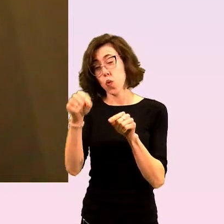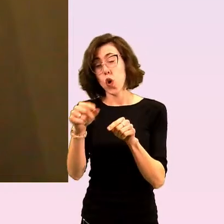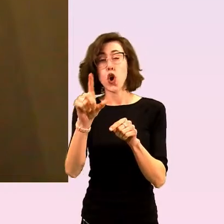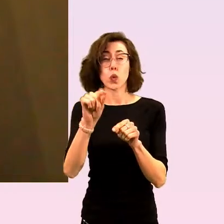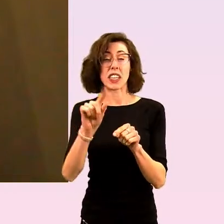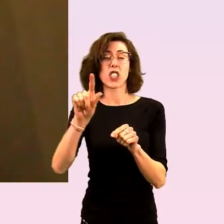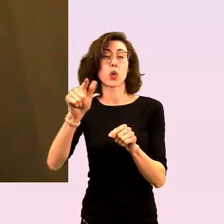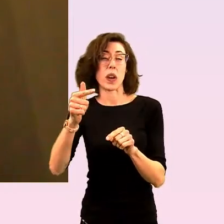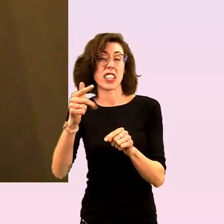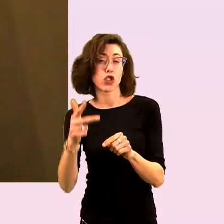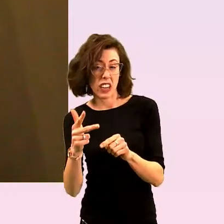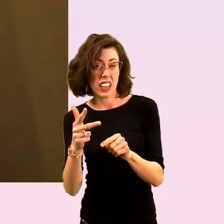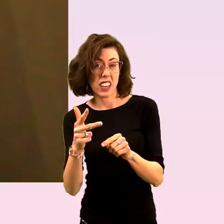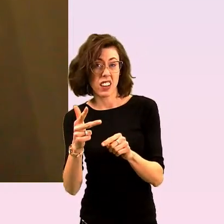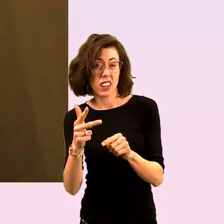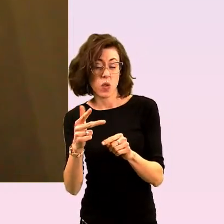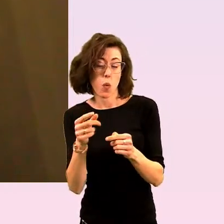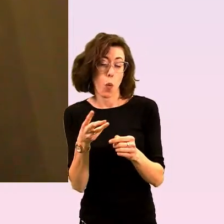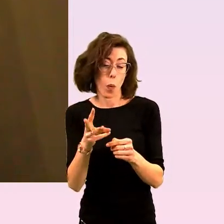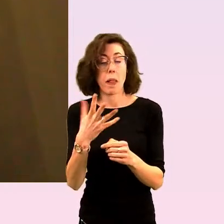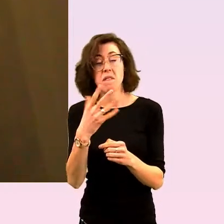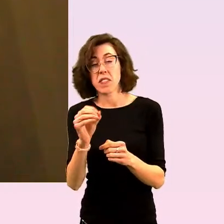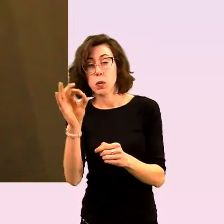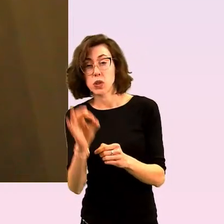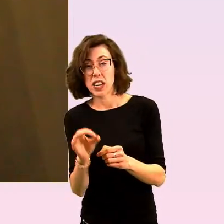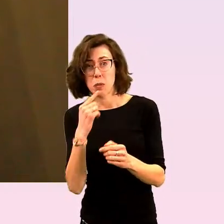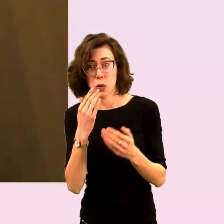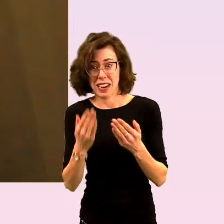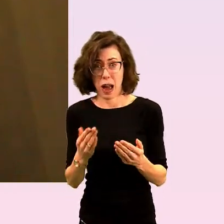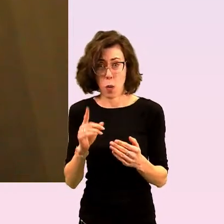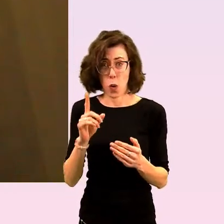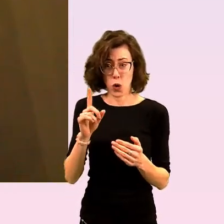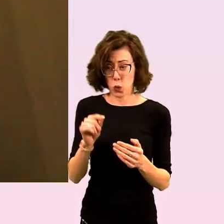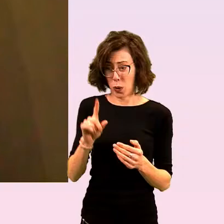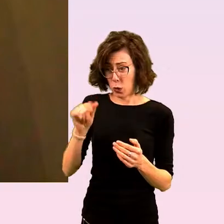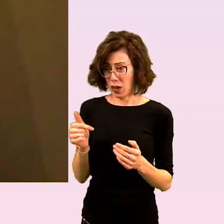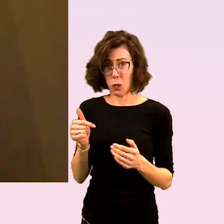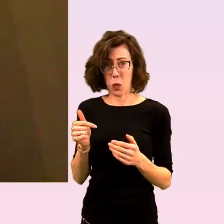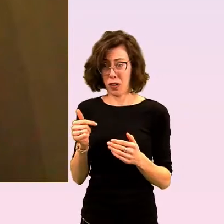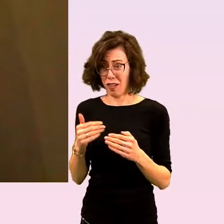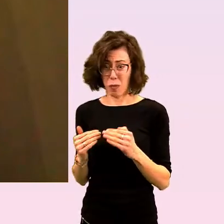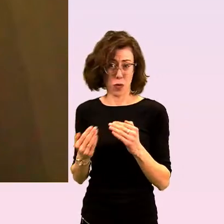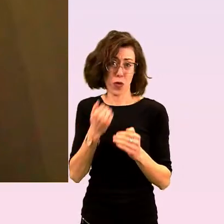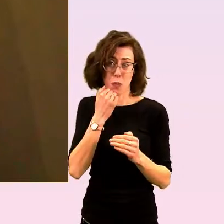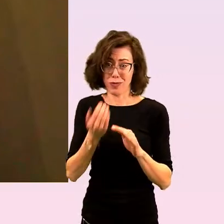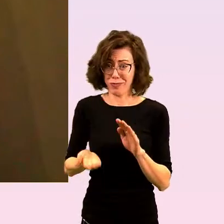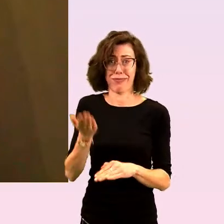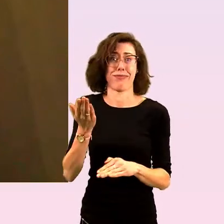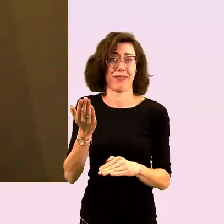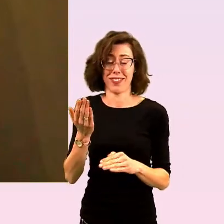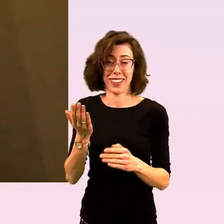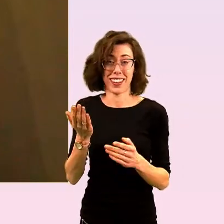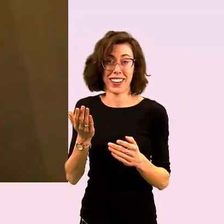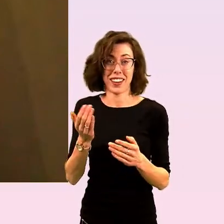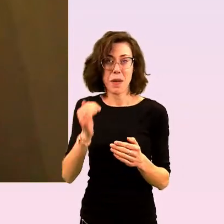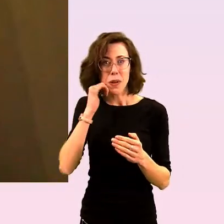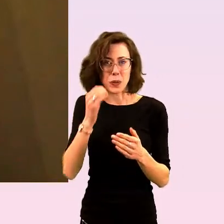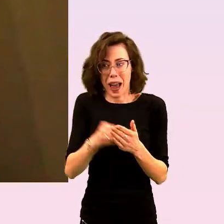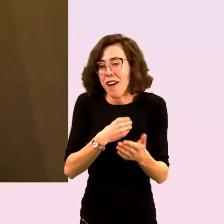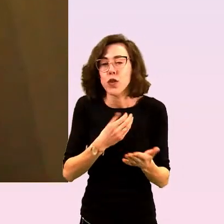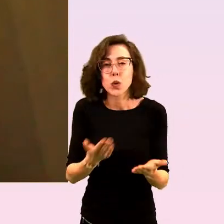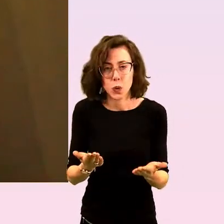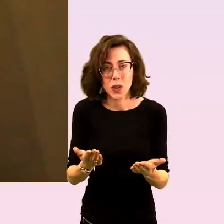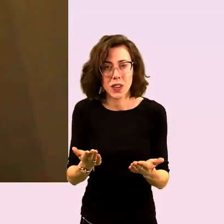Now, we have way surpassed that, simply because we had to, and that people knew that it was the quickest way